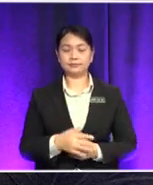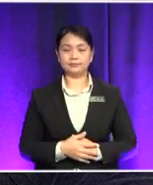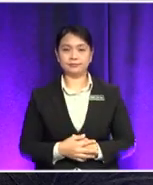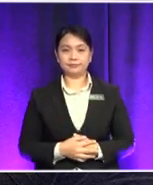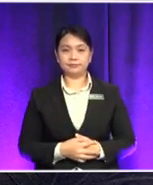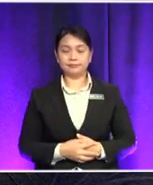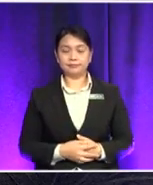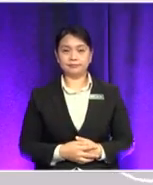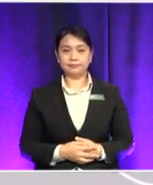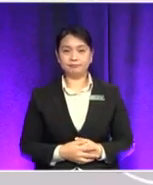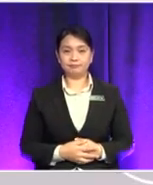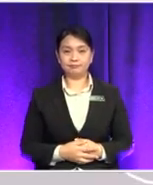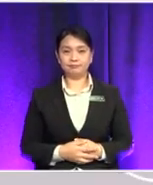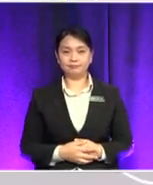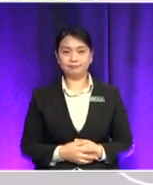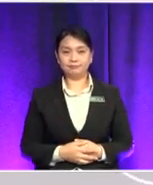Okay, Ain. Yes, please.